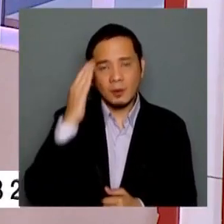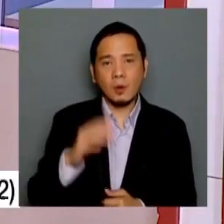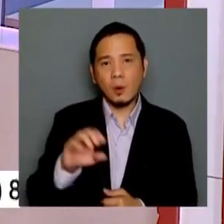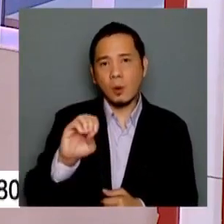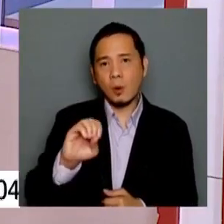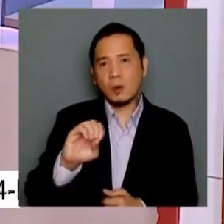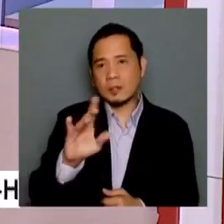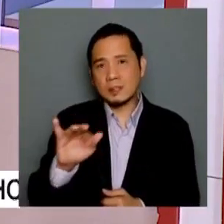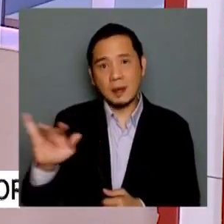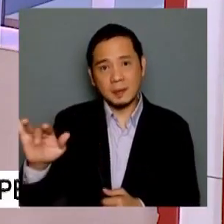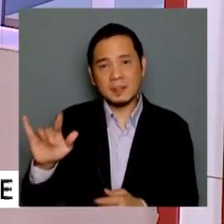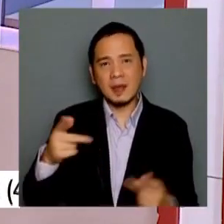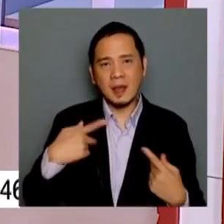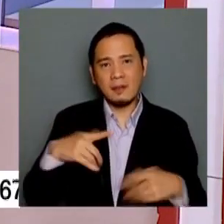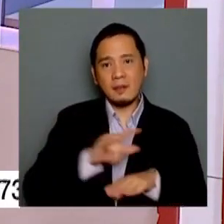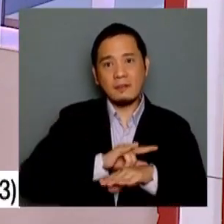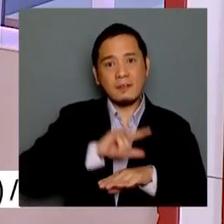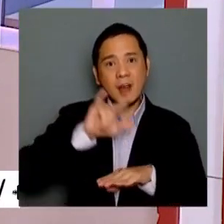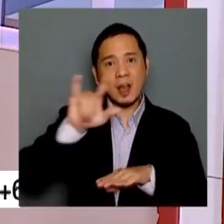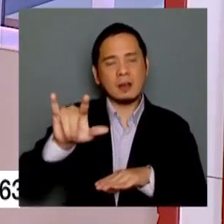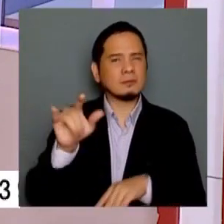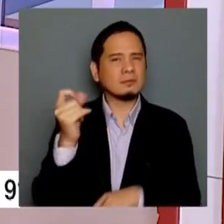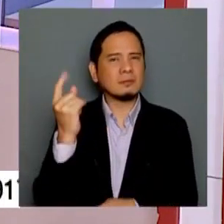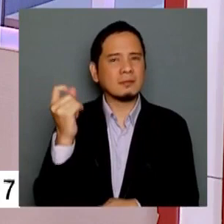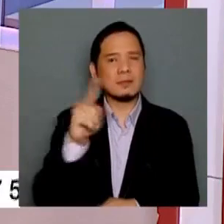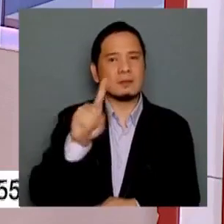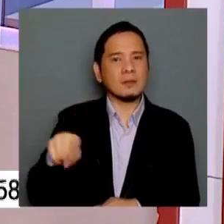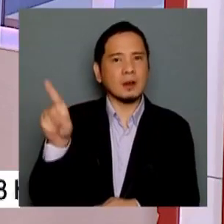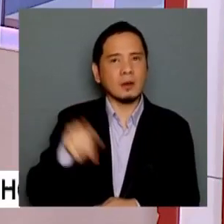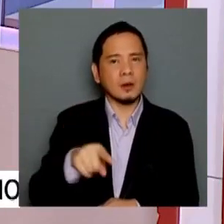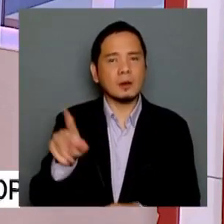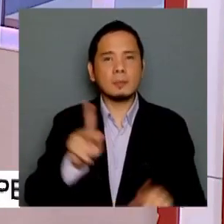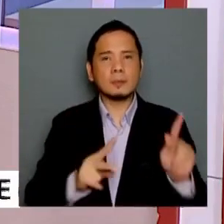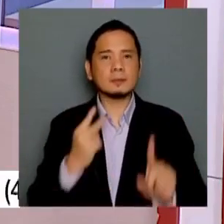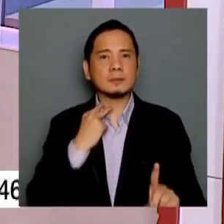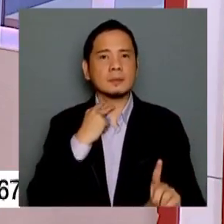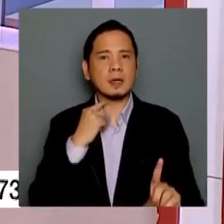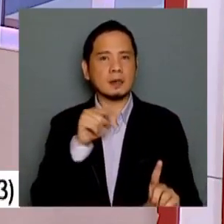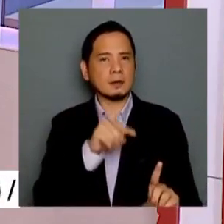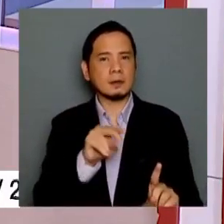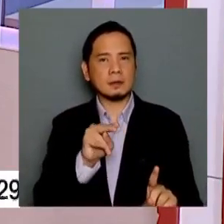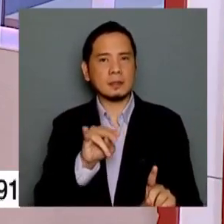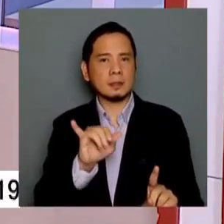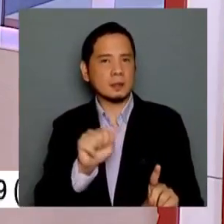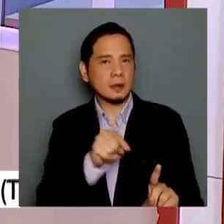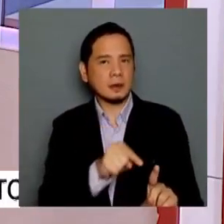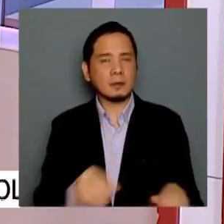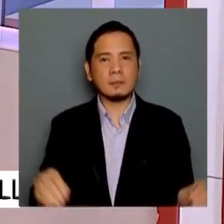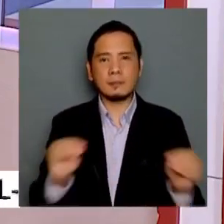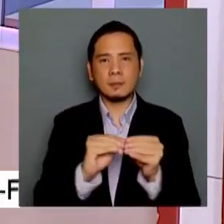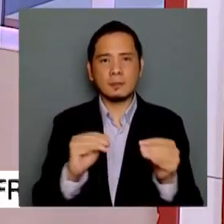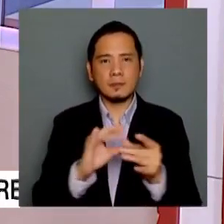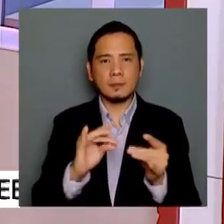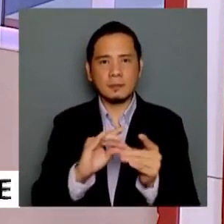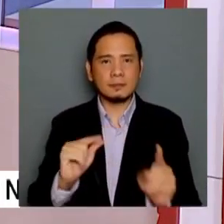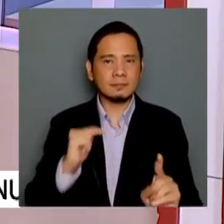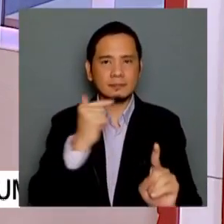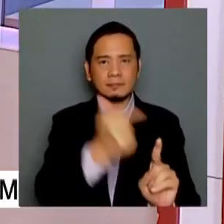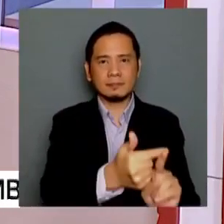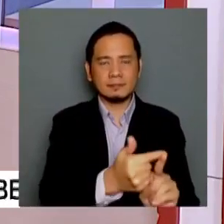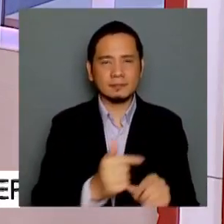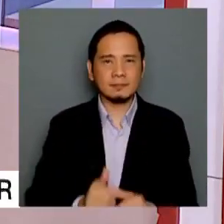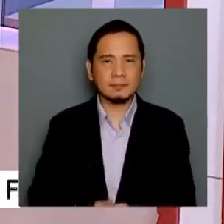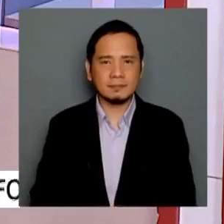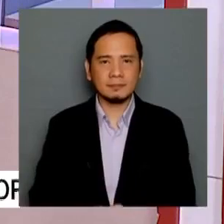weather, leaving its passengers stranded at the Ninoy Aquino International Airport. Jervis Manaha now joins us with details. Jervis, what more can you tell